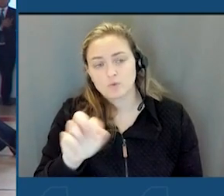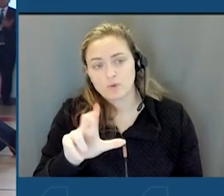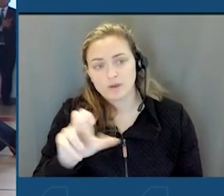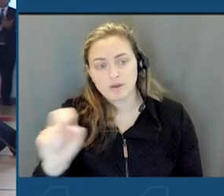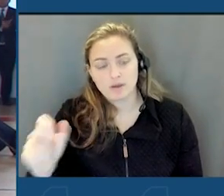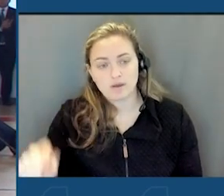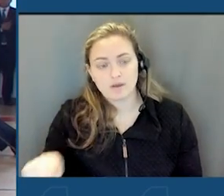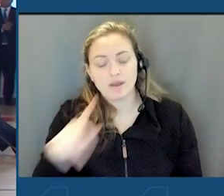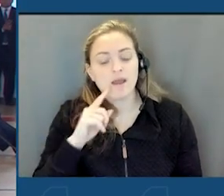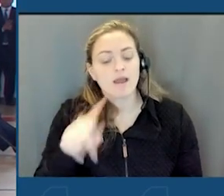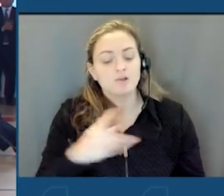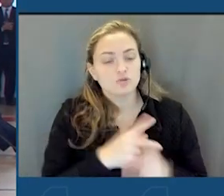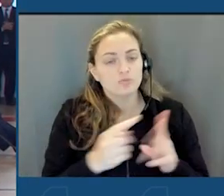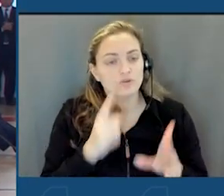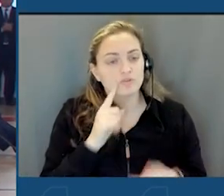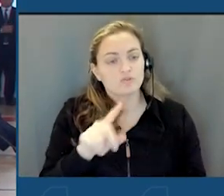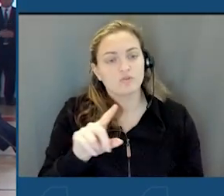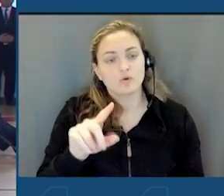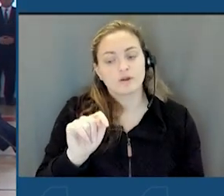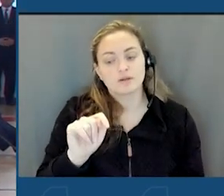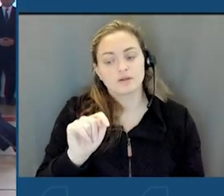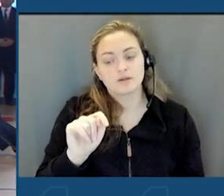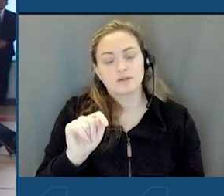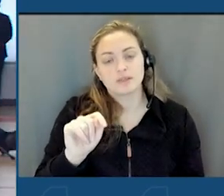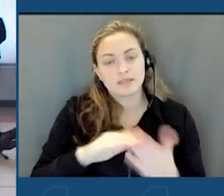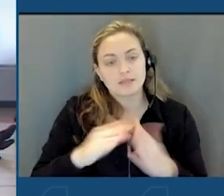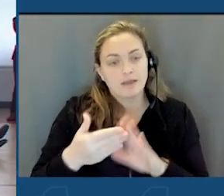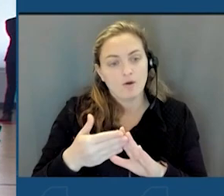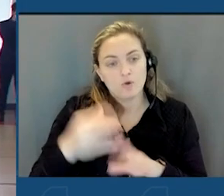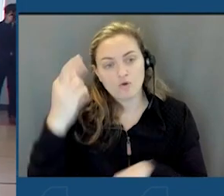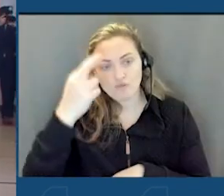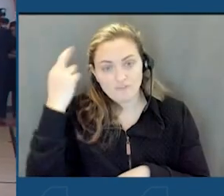And the supervisor of the town of Riverhead, Yvette Aguiar.